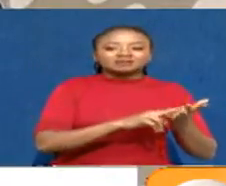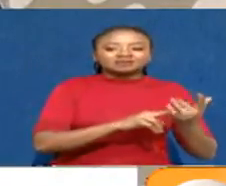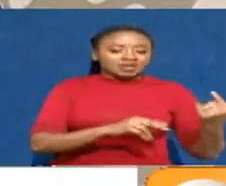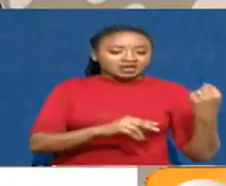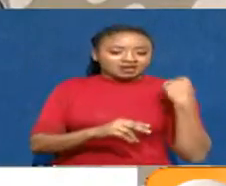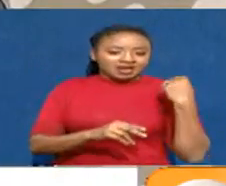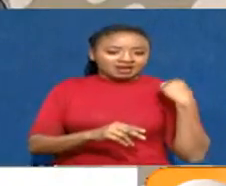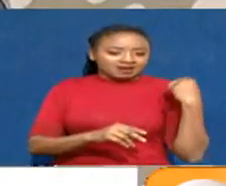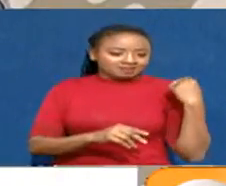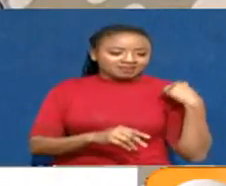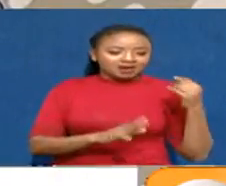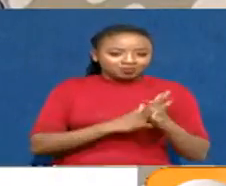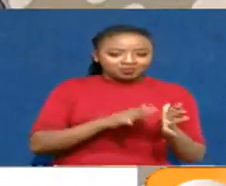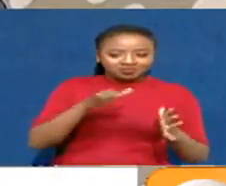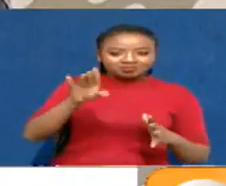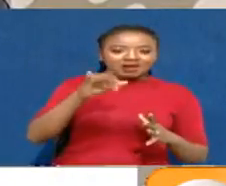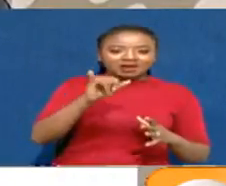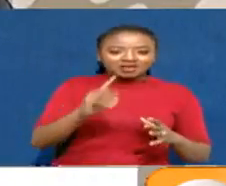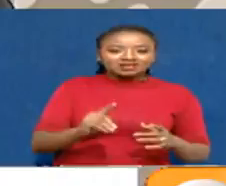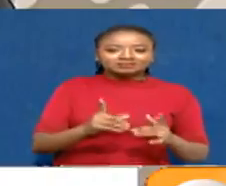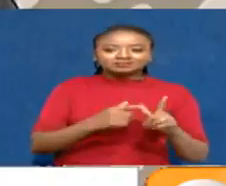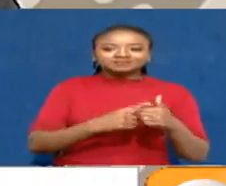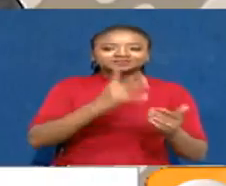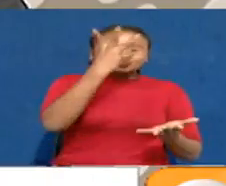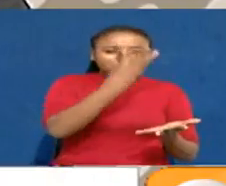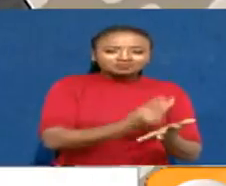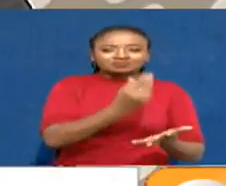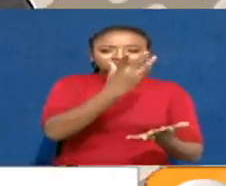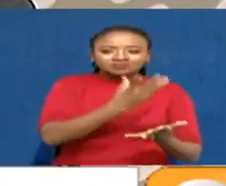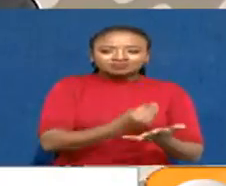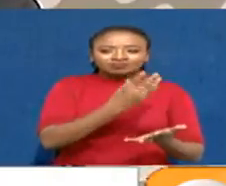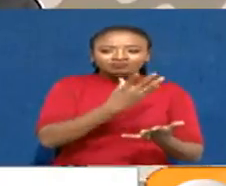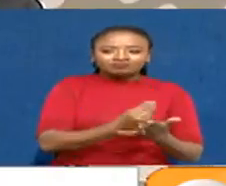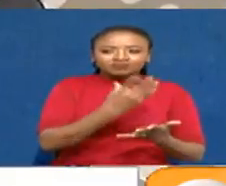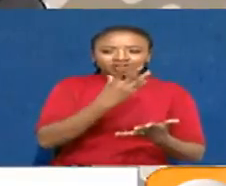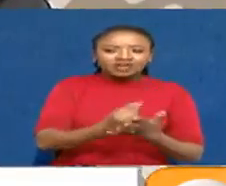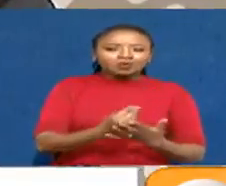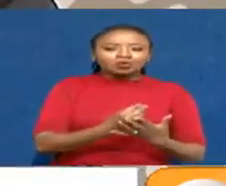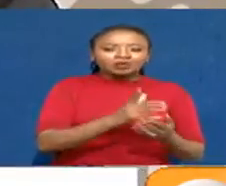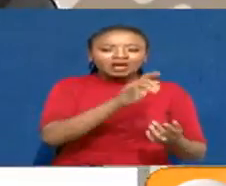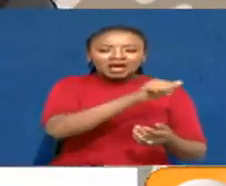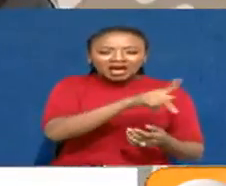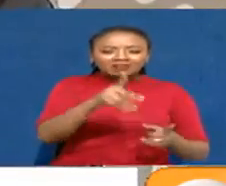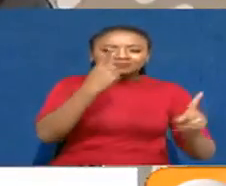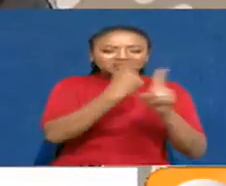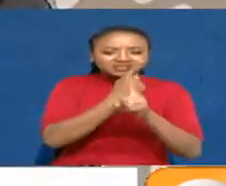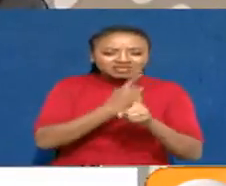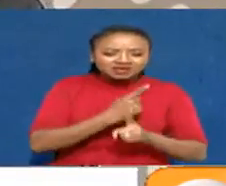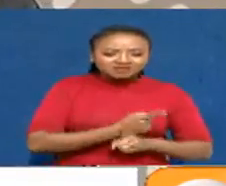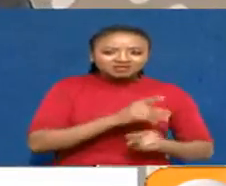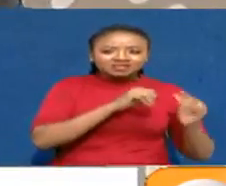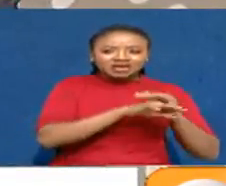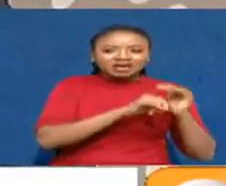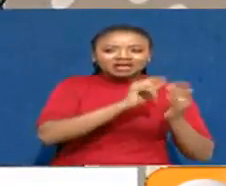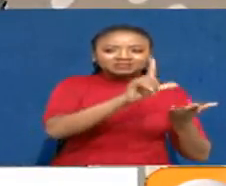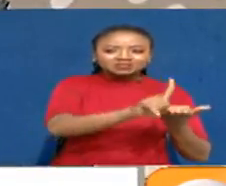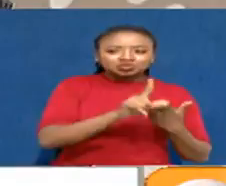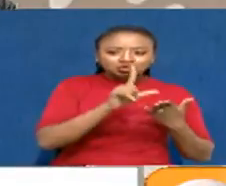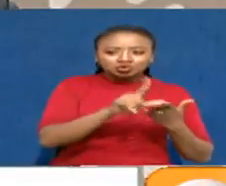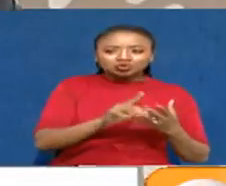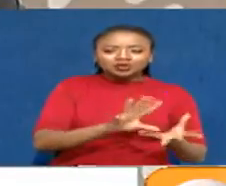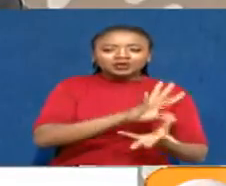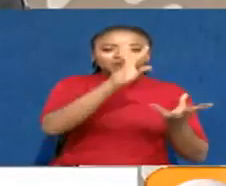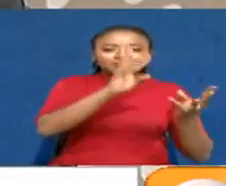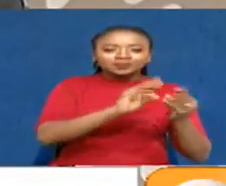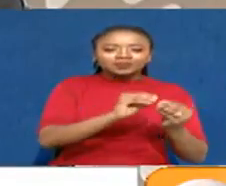register a line and decided to go to street and borrow in like five digital credit providers to a tune of